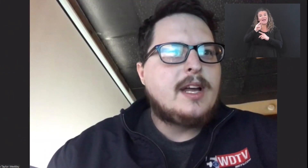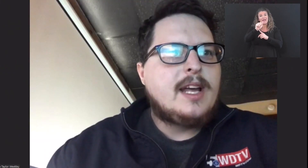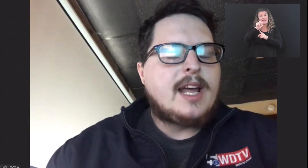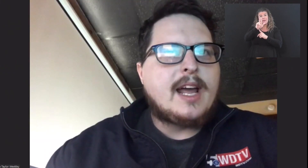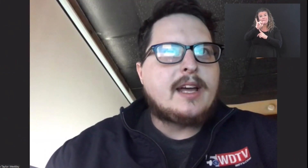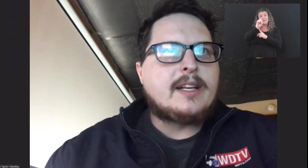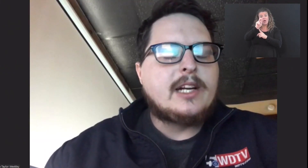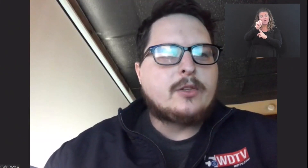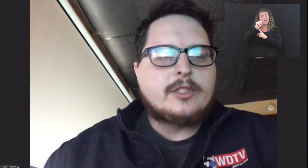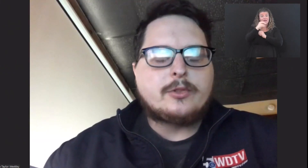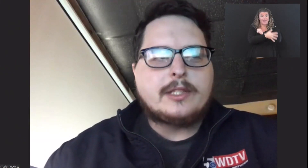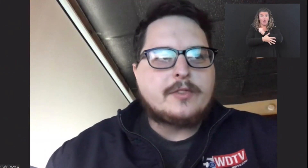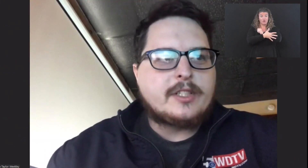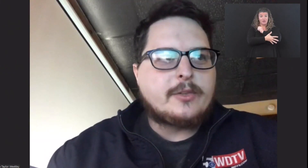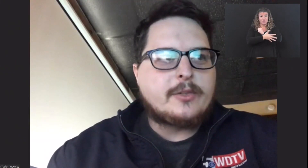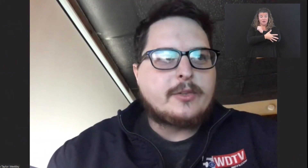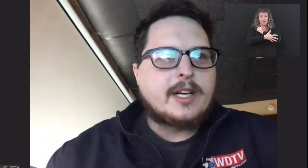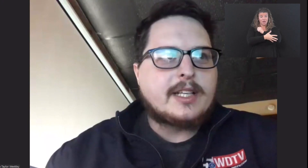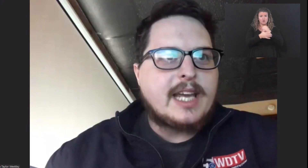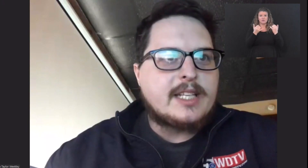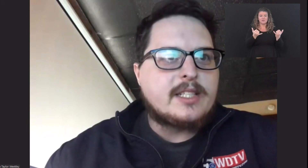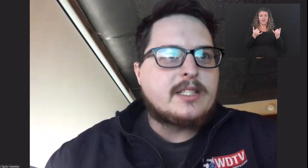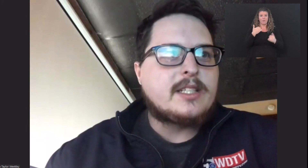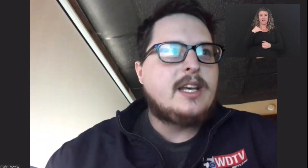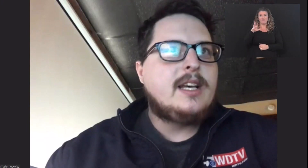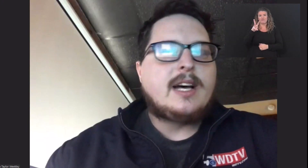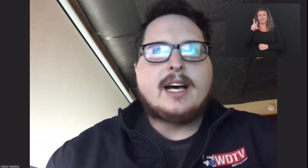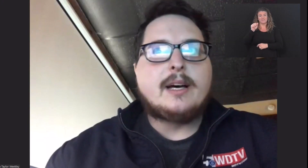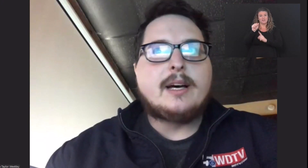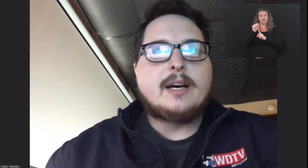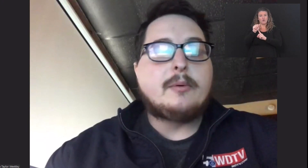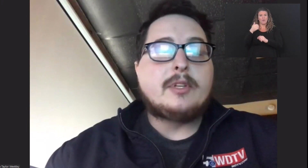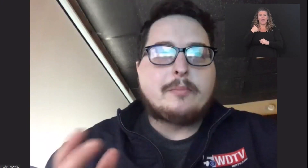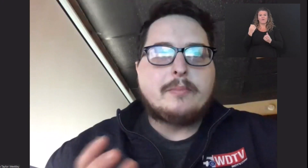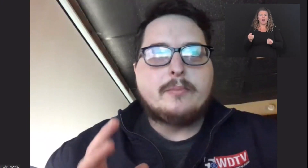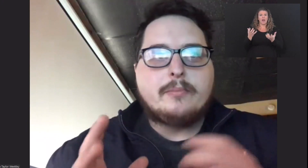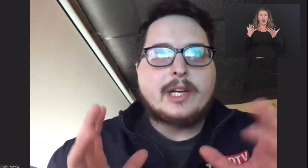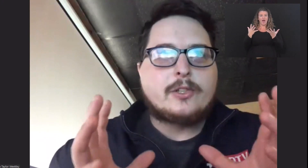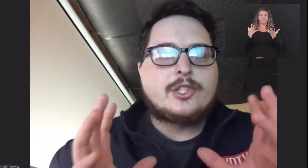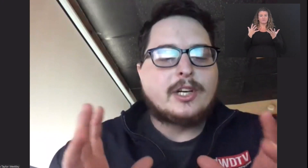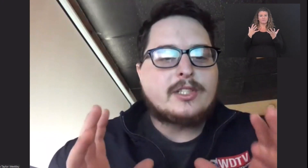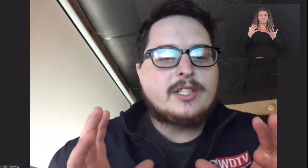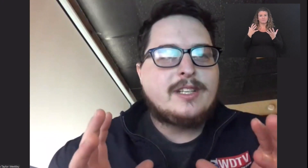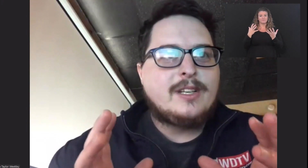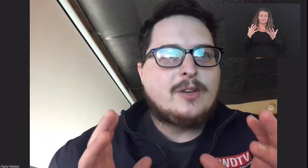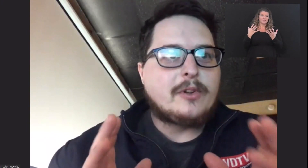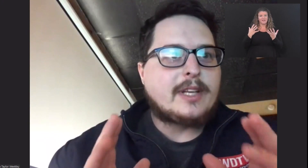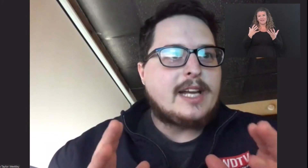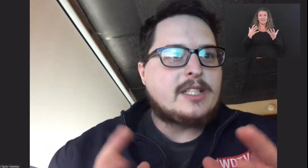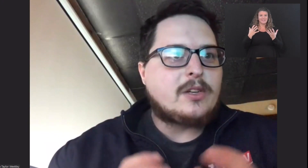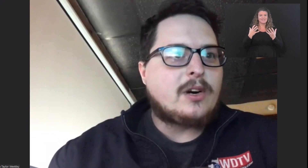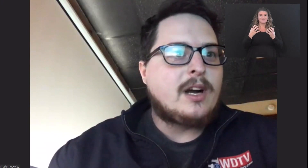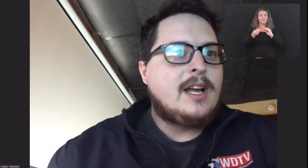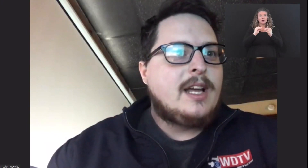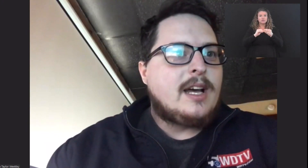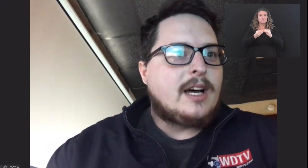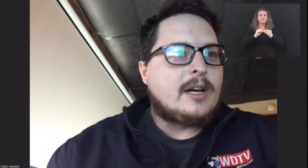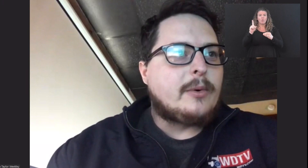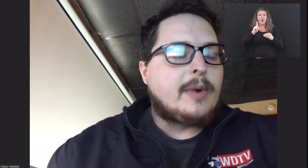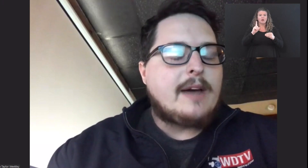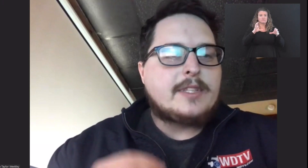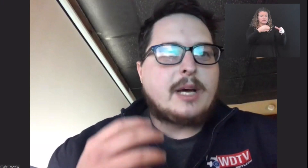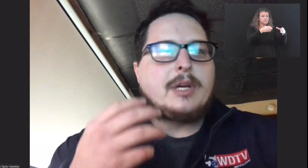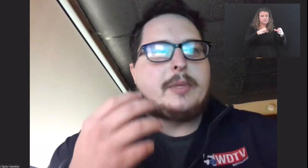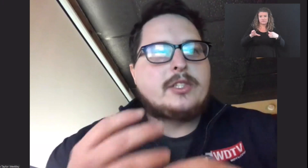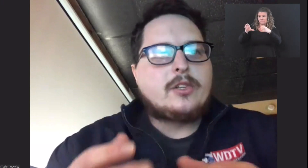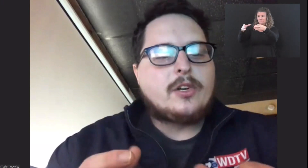order, and here in North Central West Virginia, we have a ton of cases. It's one of the bigger chunks where the cases are. When